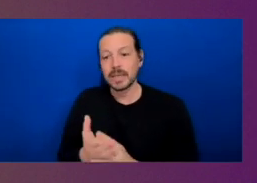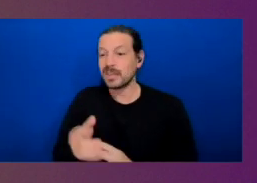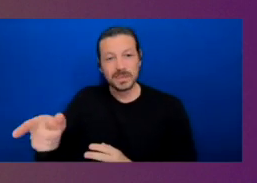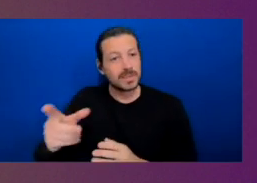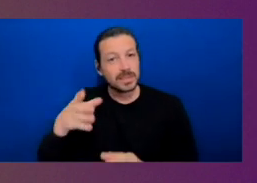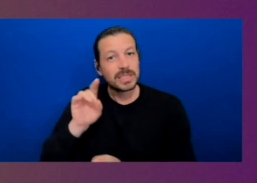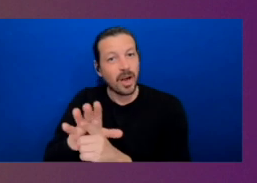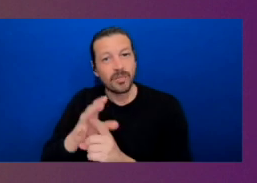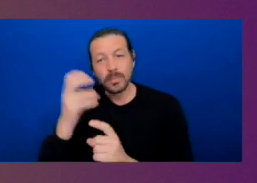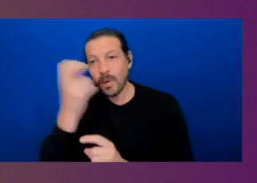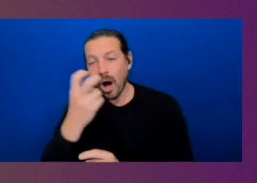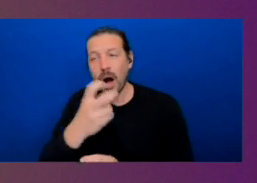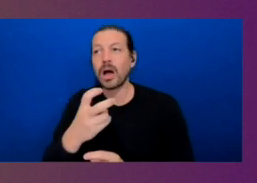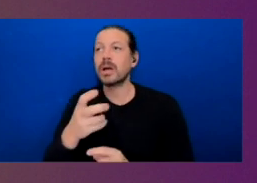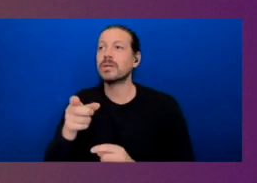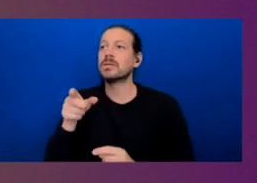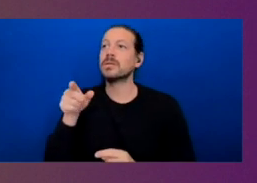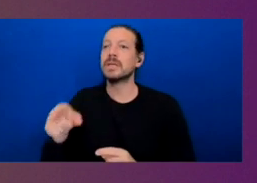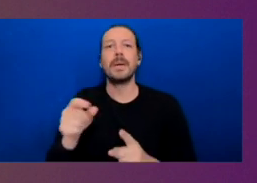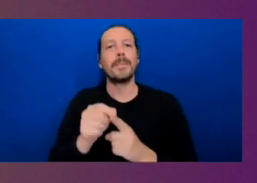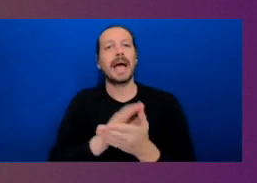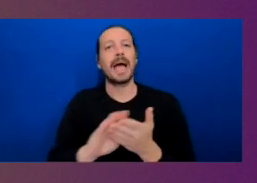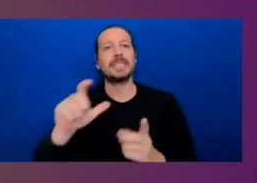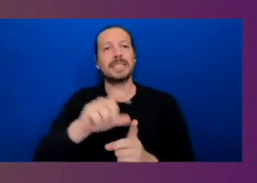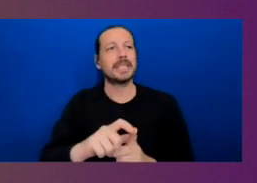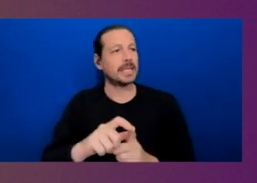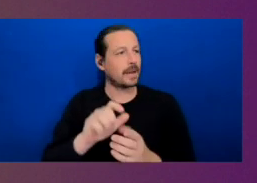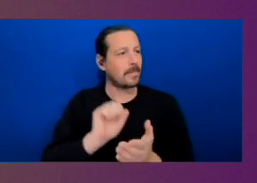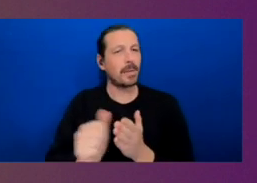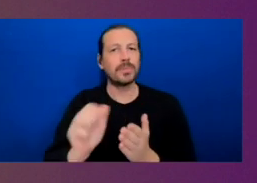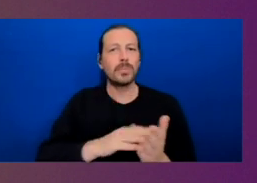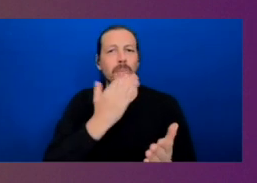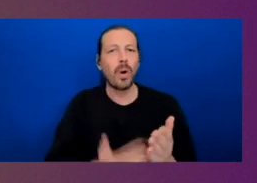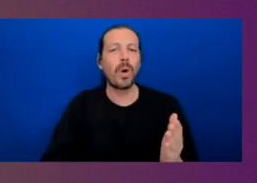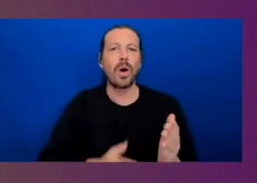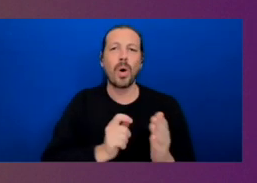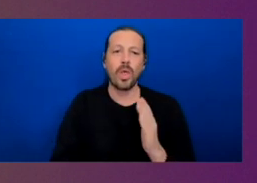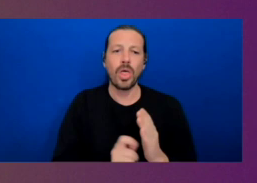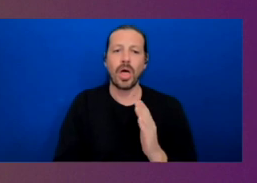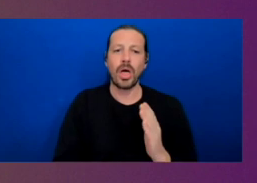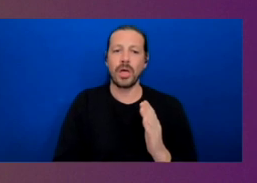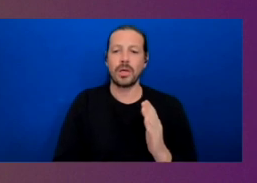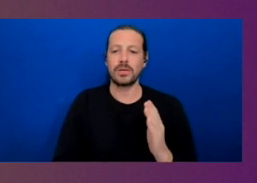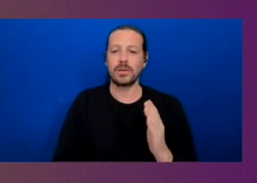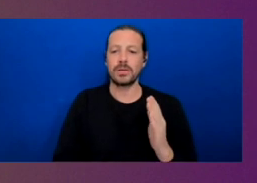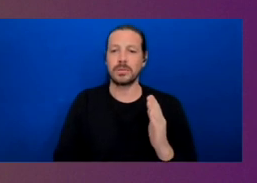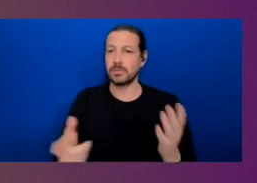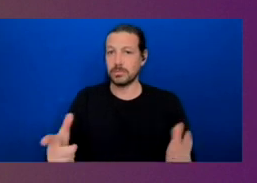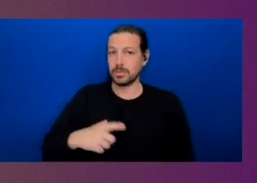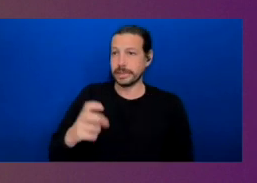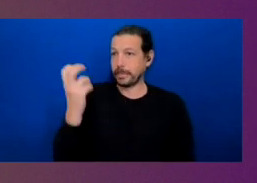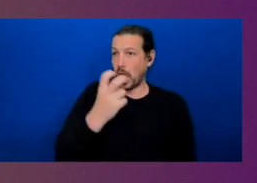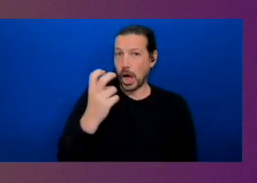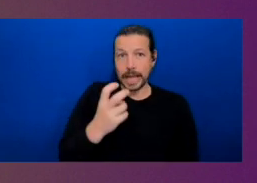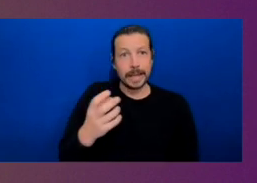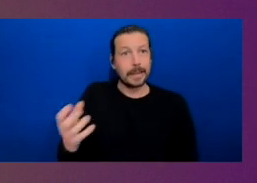blind, but she's also a PhD and a published poet and author. So just because she's blind doesn't mean she has to be